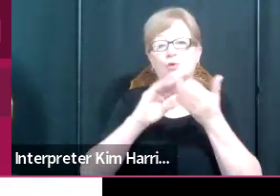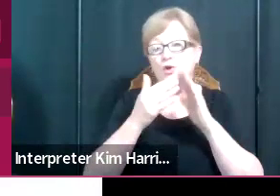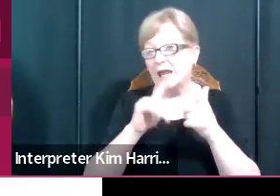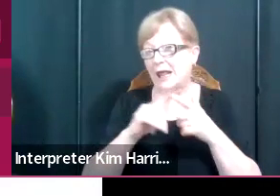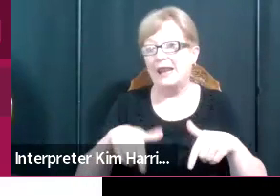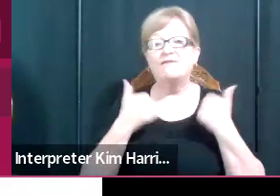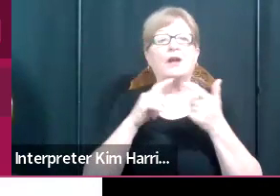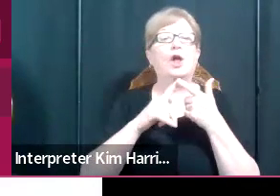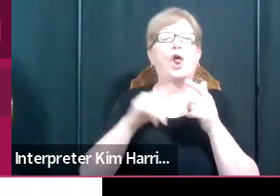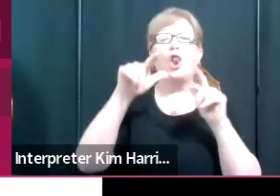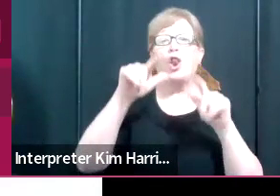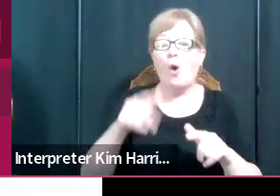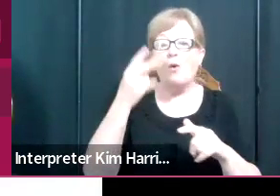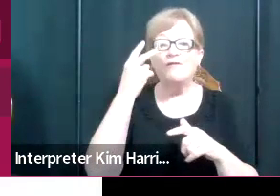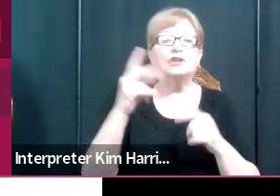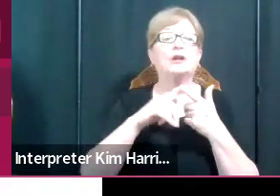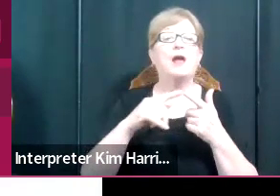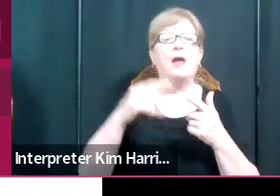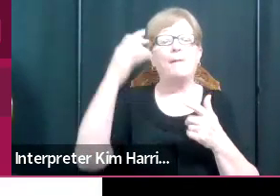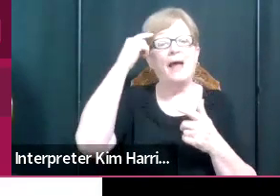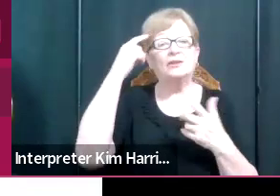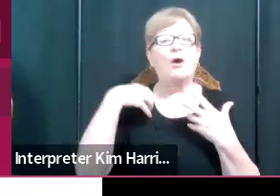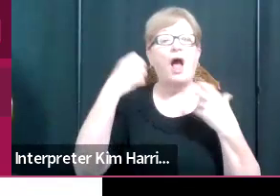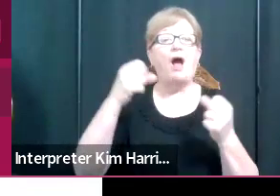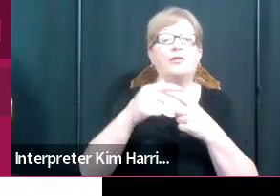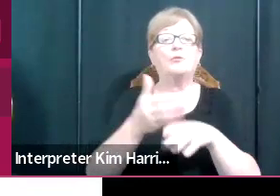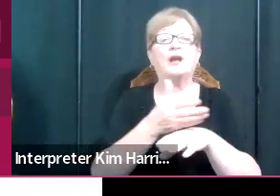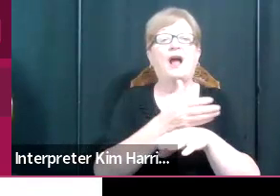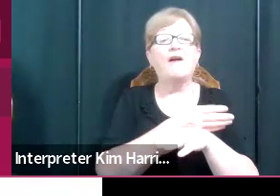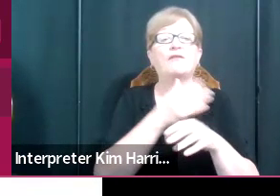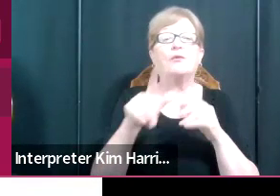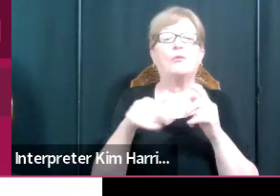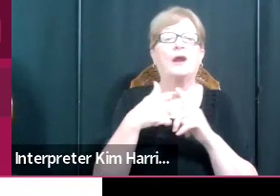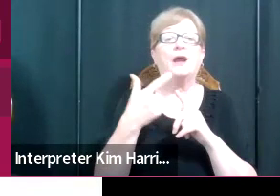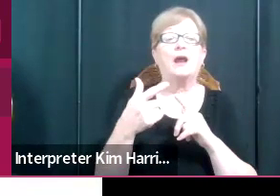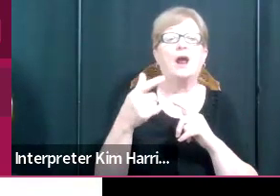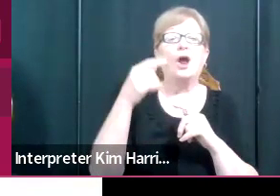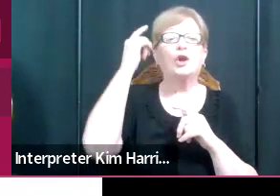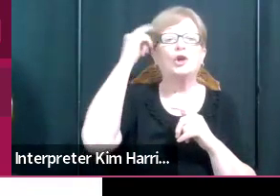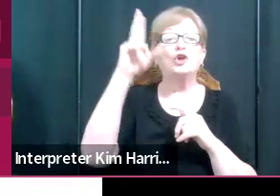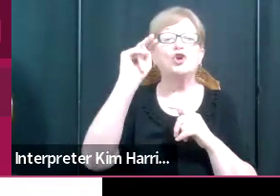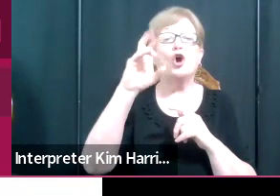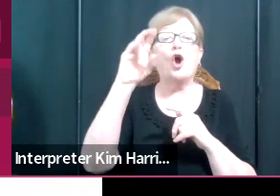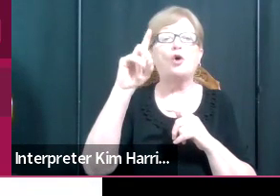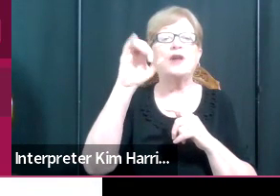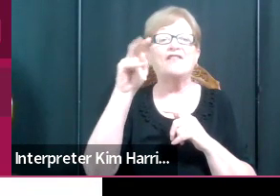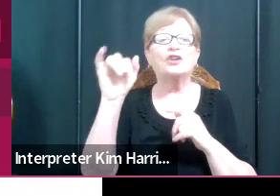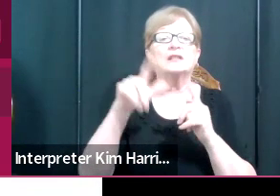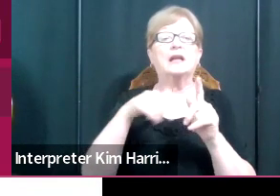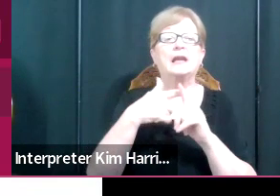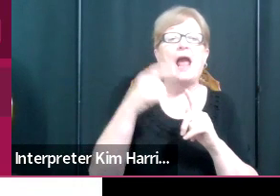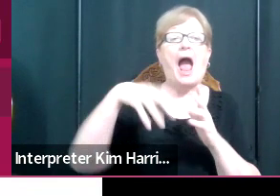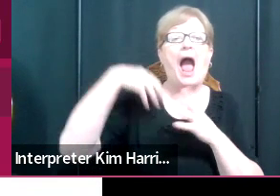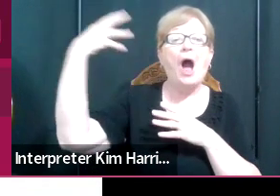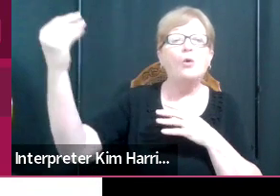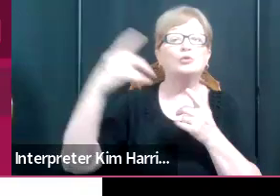low vision, mental health and recovery, neurodiversity, outdoor recreation, gaming,